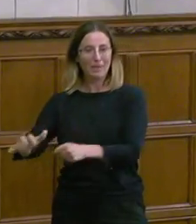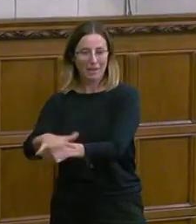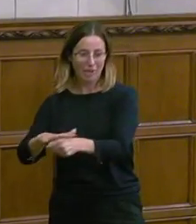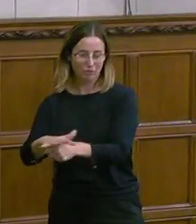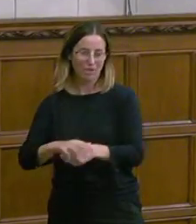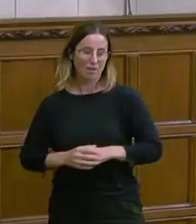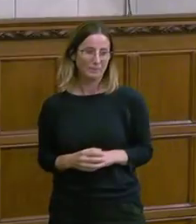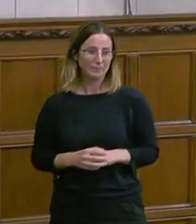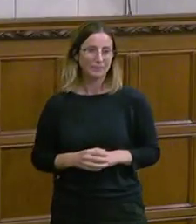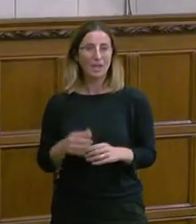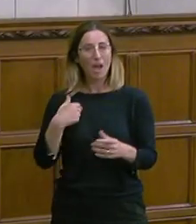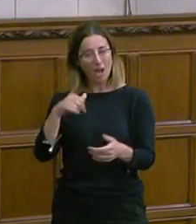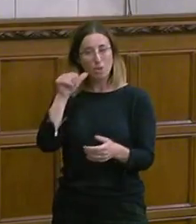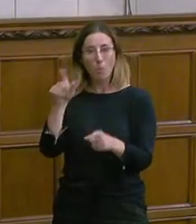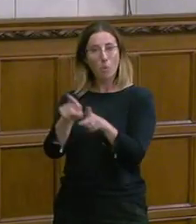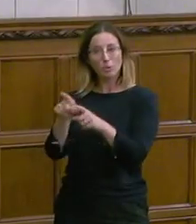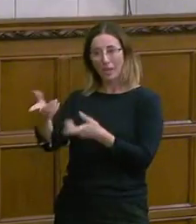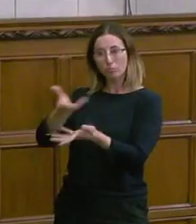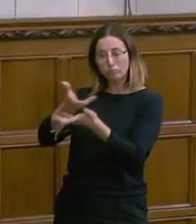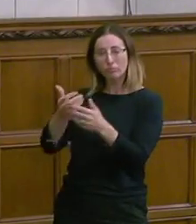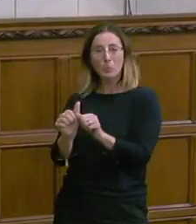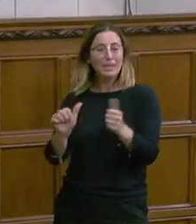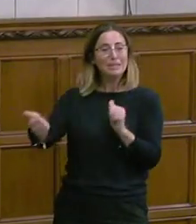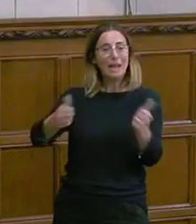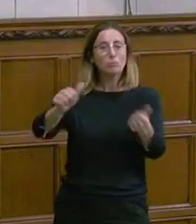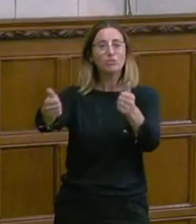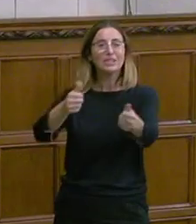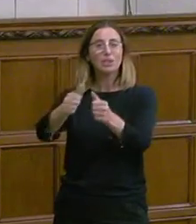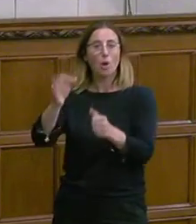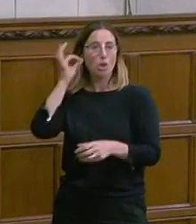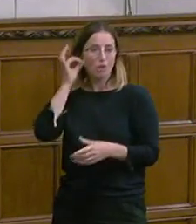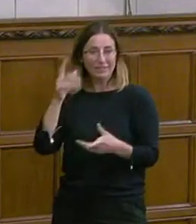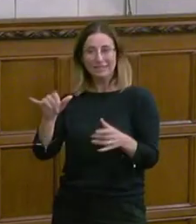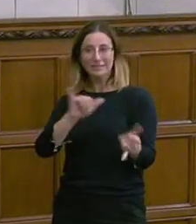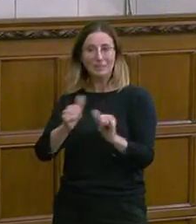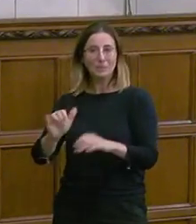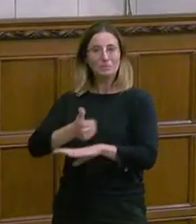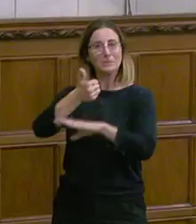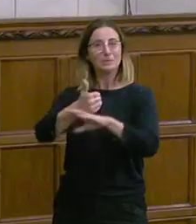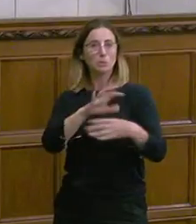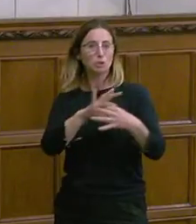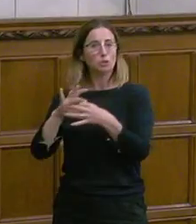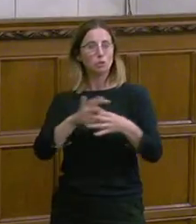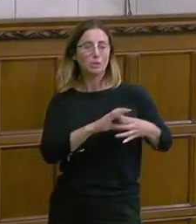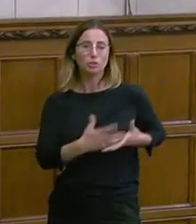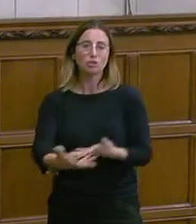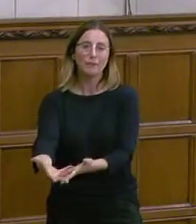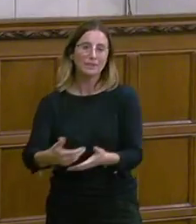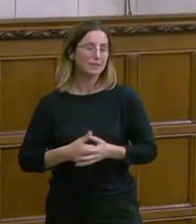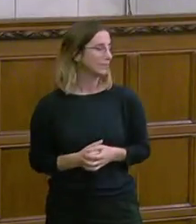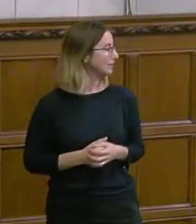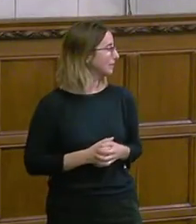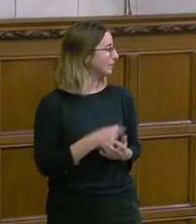closely with neighbouring authorities to provide joint services. That was one of the I think questions from the member for Waveney about